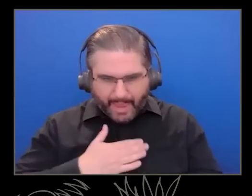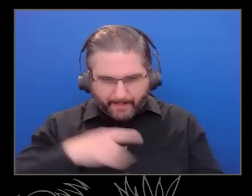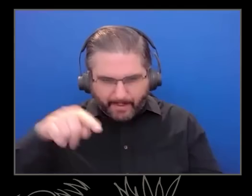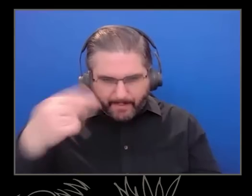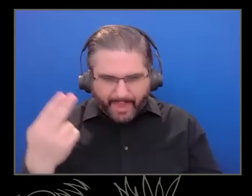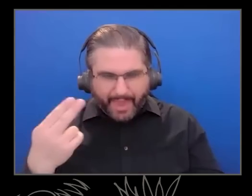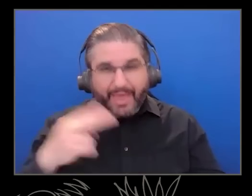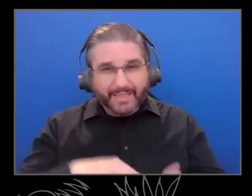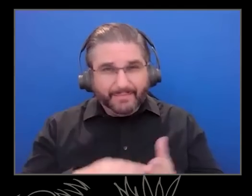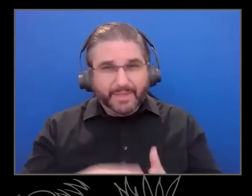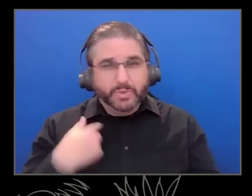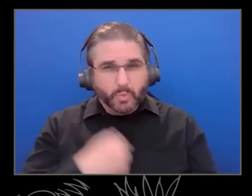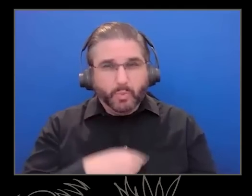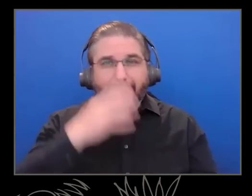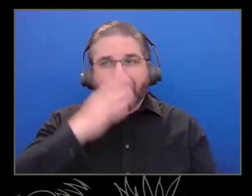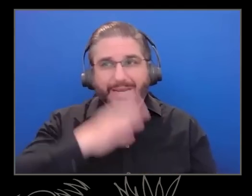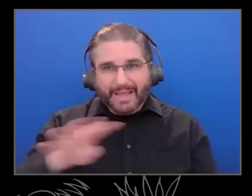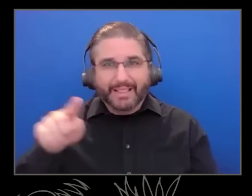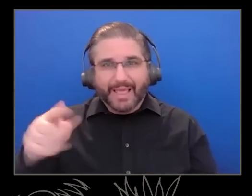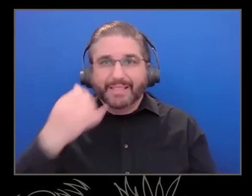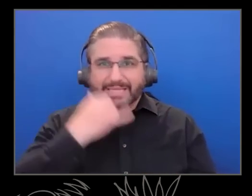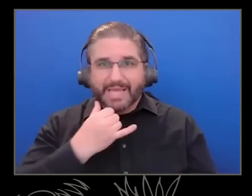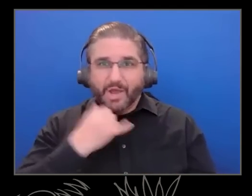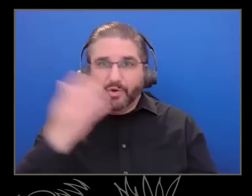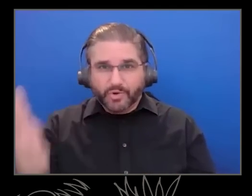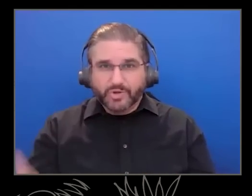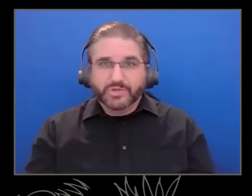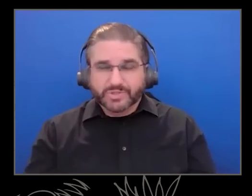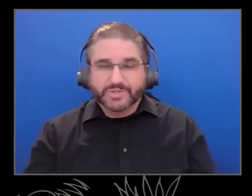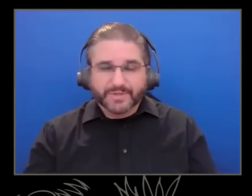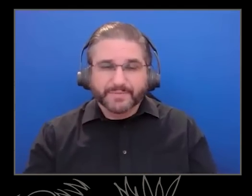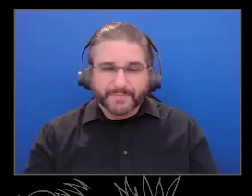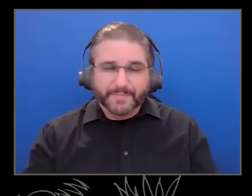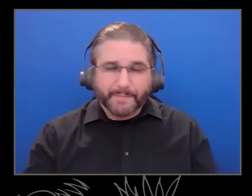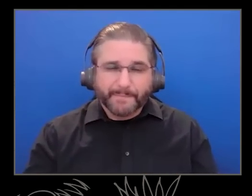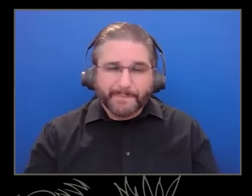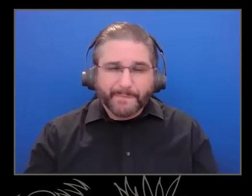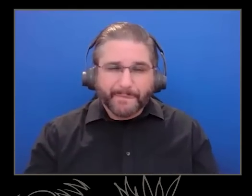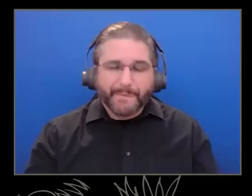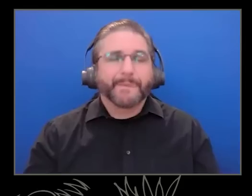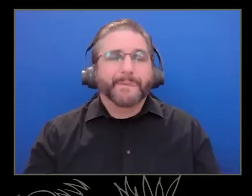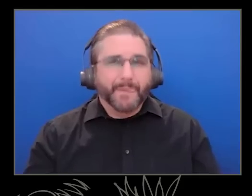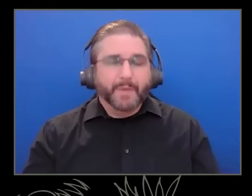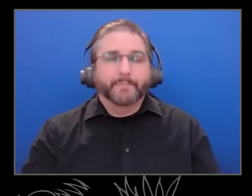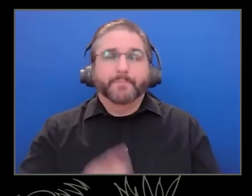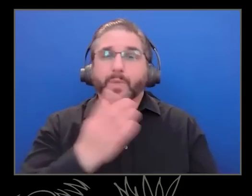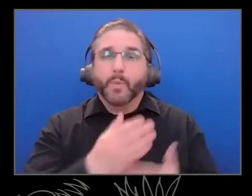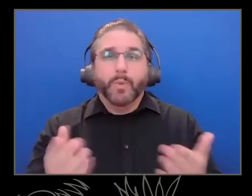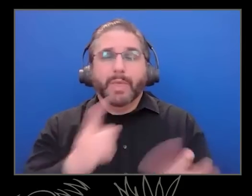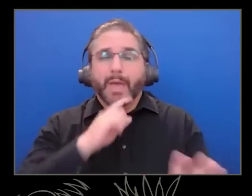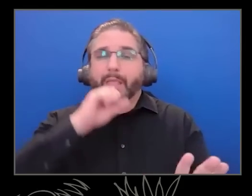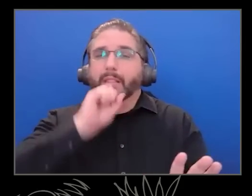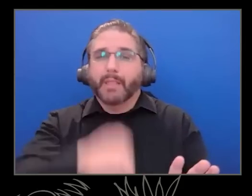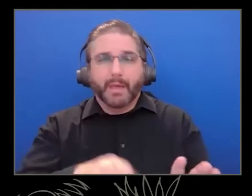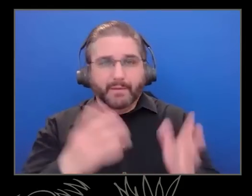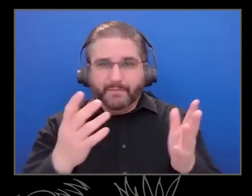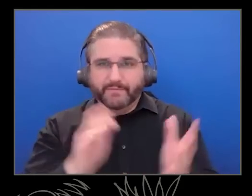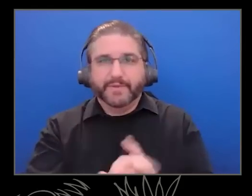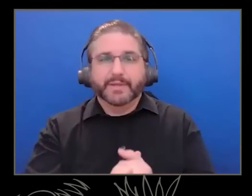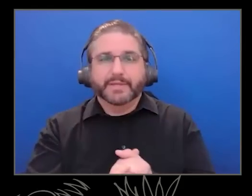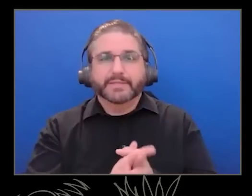easily neglect errors like this. So one thing I truly, truly love, and